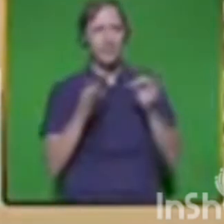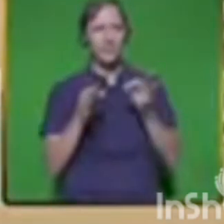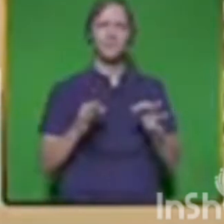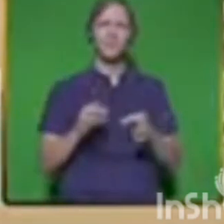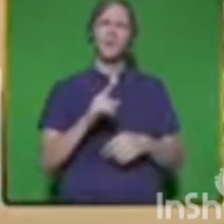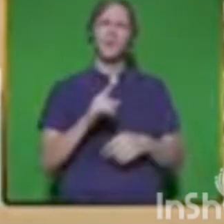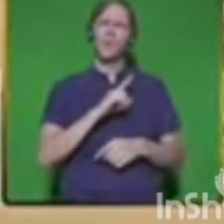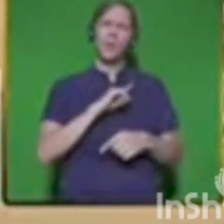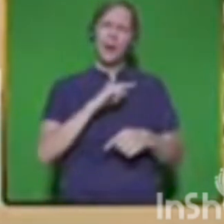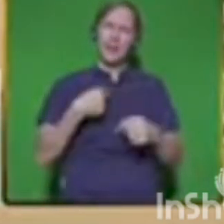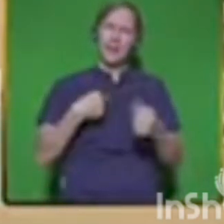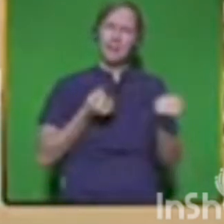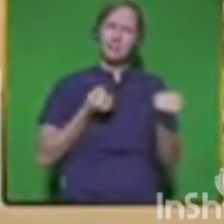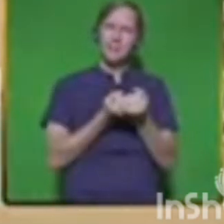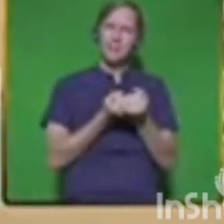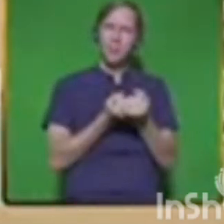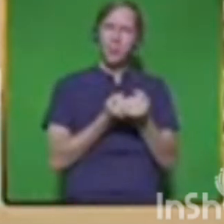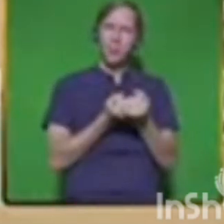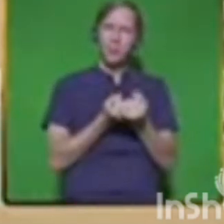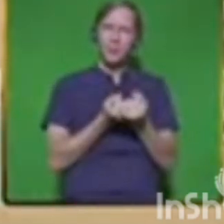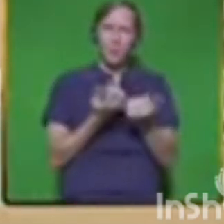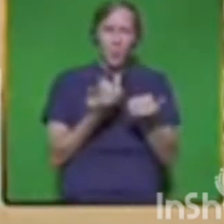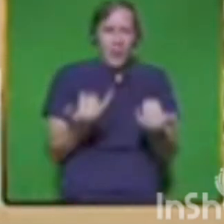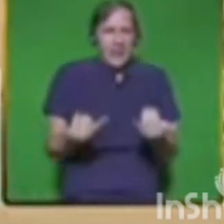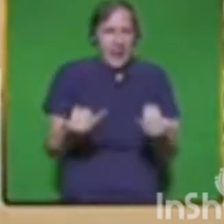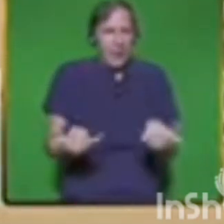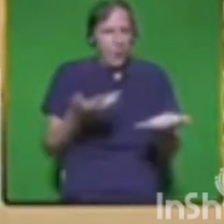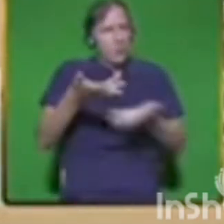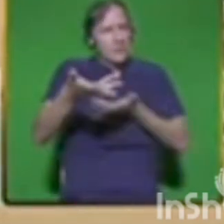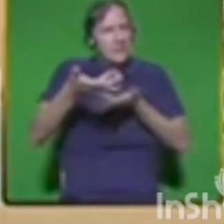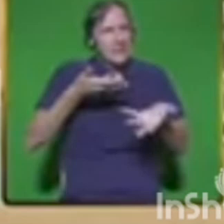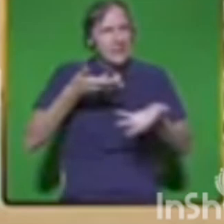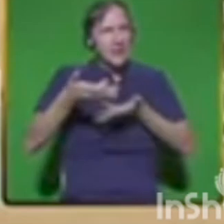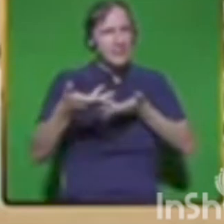I support what we are discussing here today,